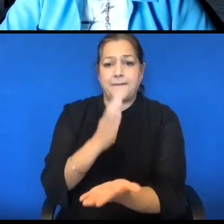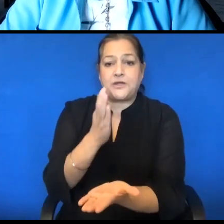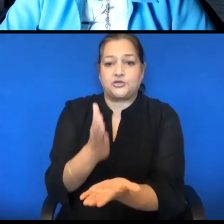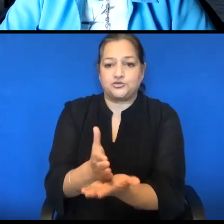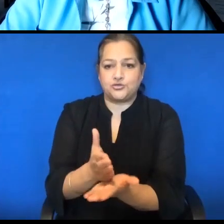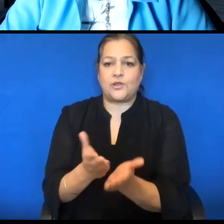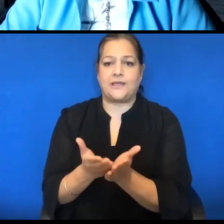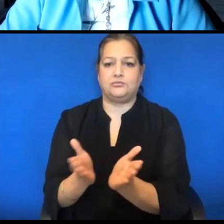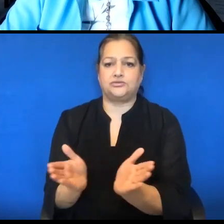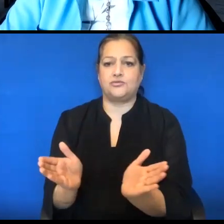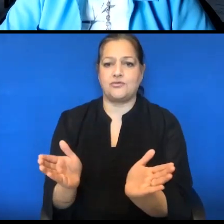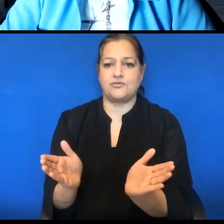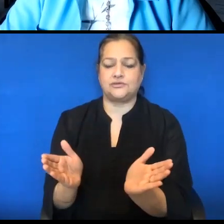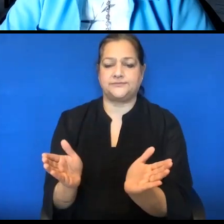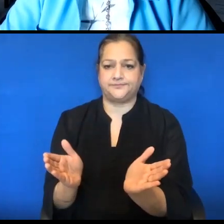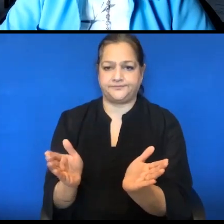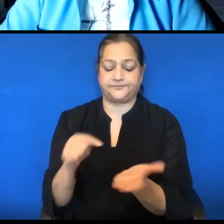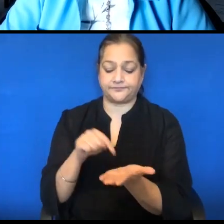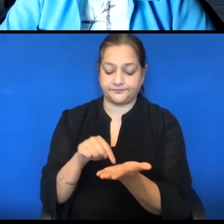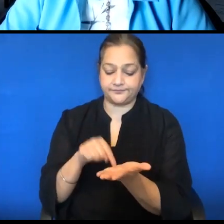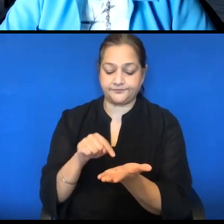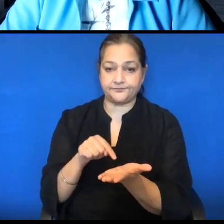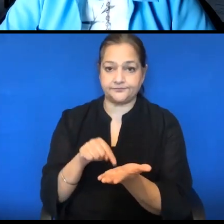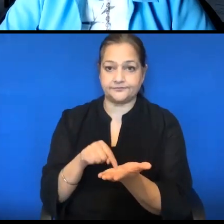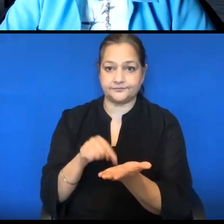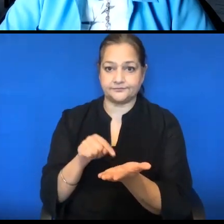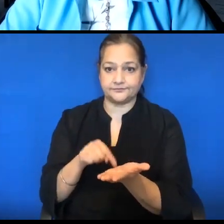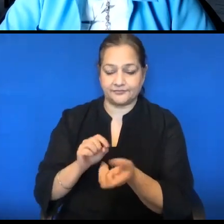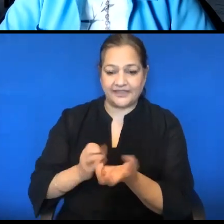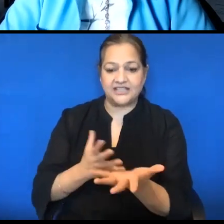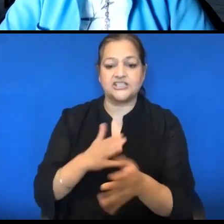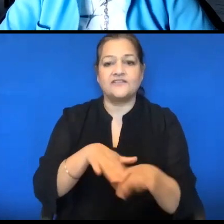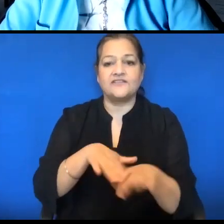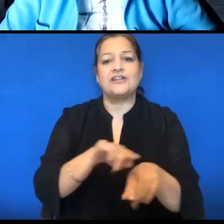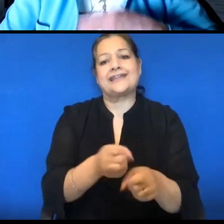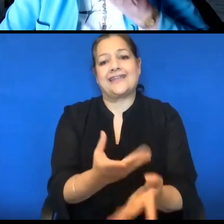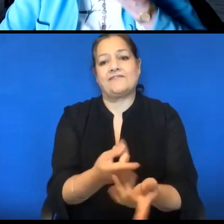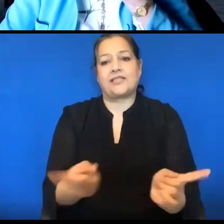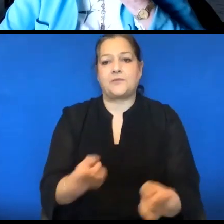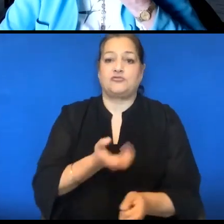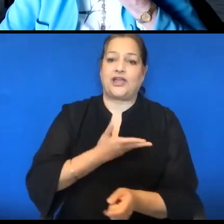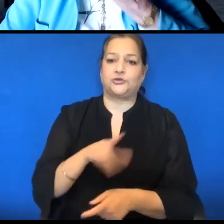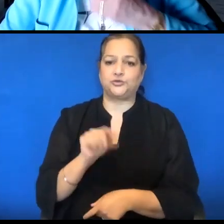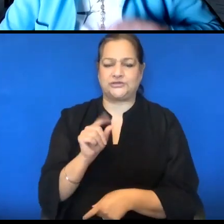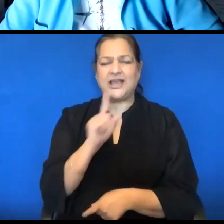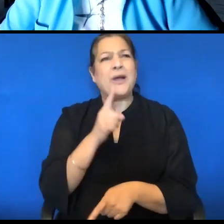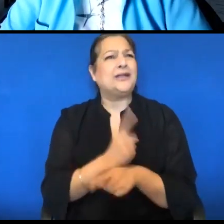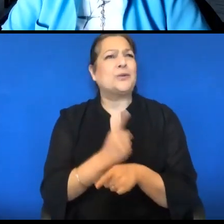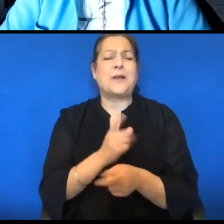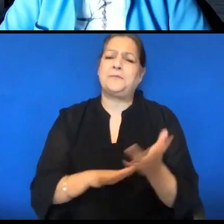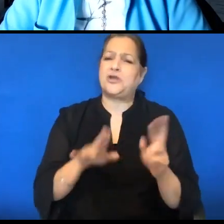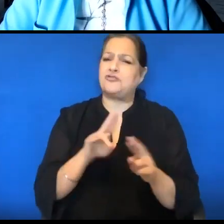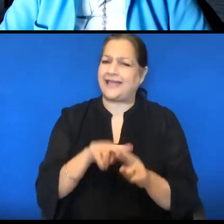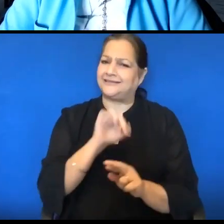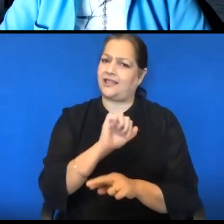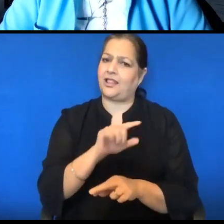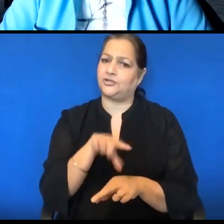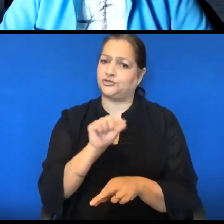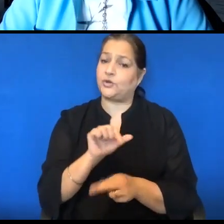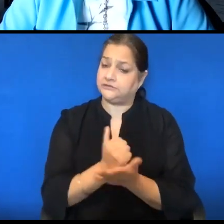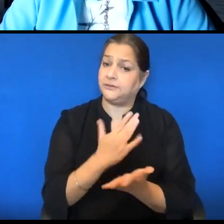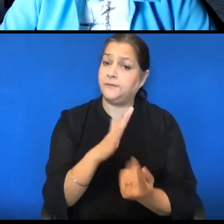is serving the children's right to choose. We often talk about choice, and we often talk about parental choice, and that's very important, but very